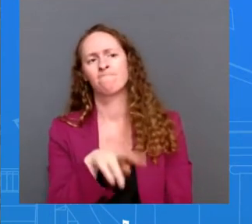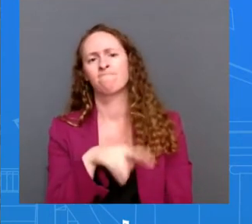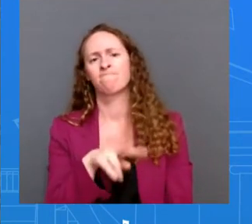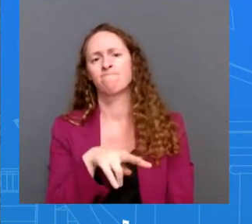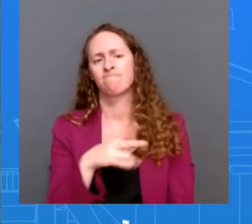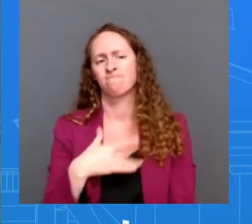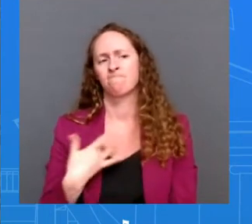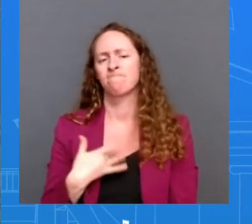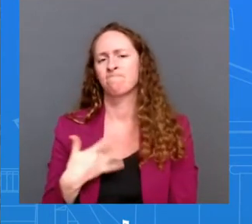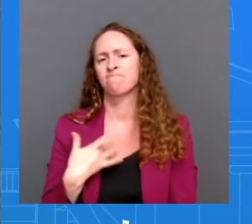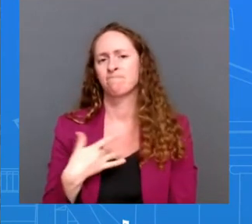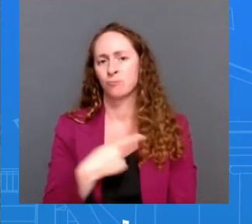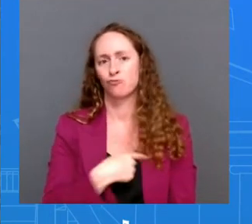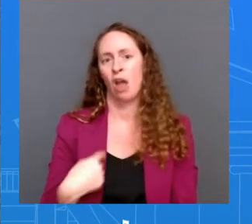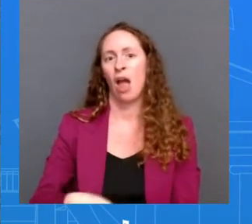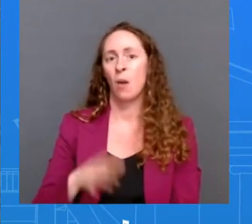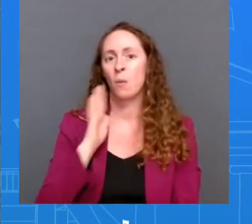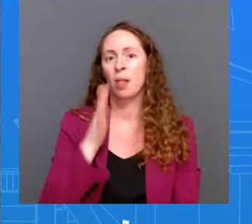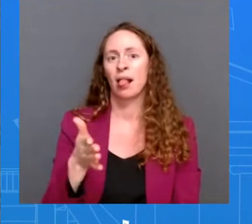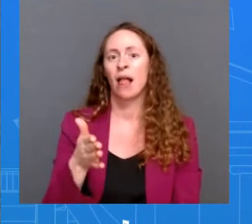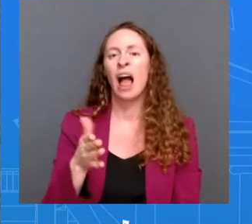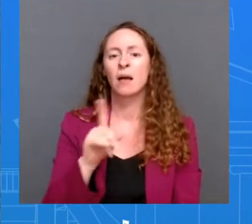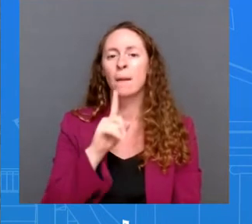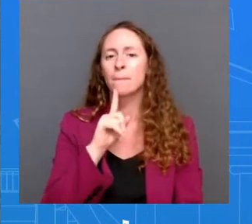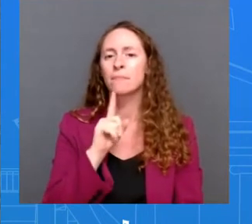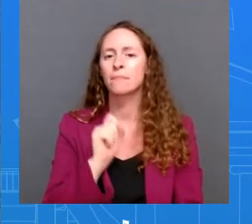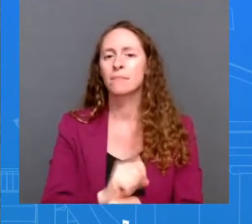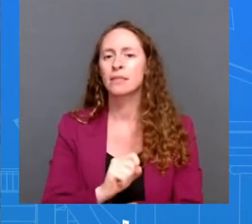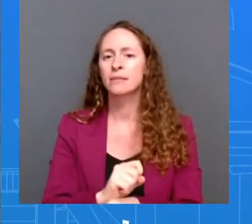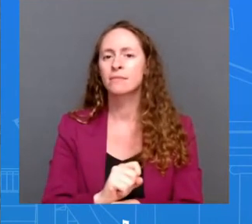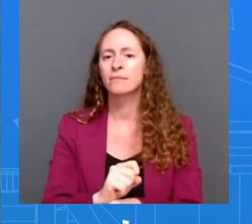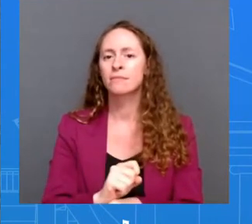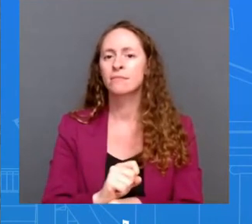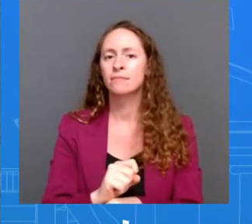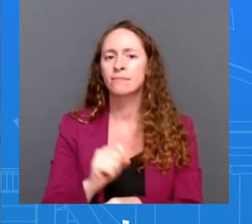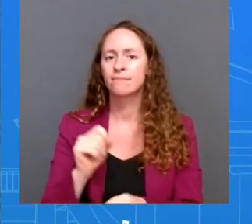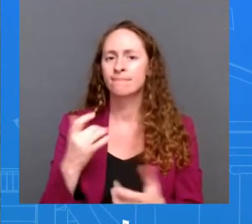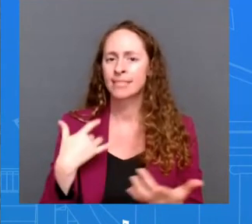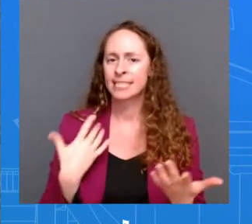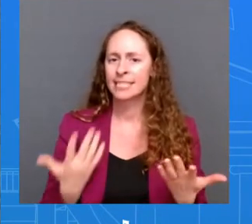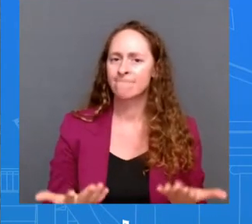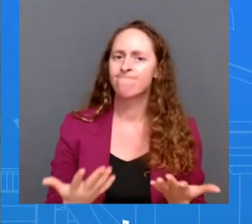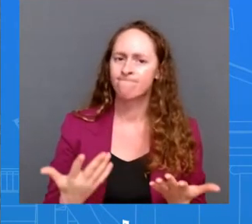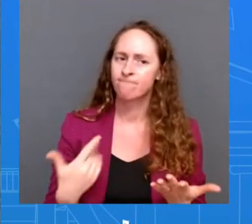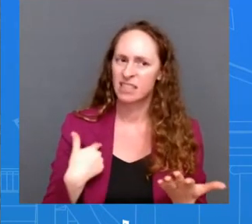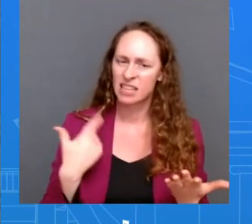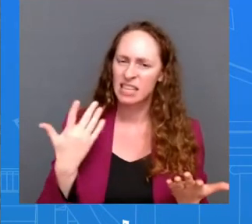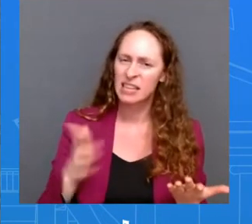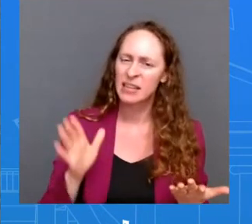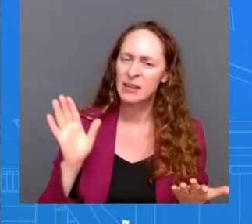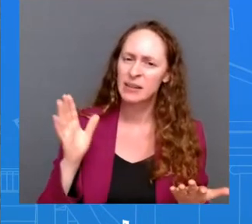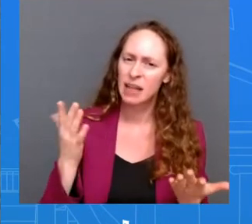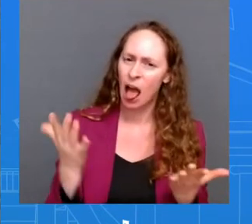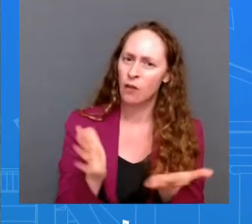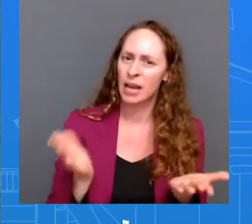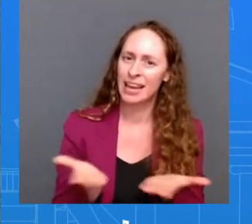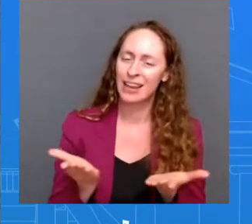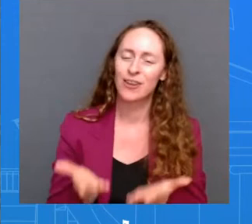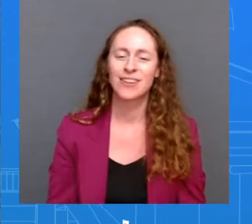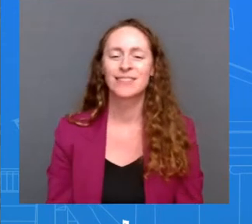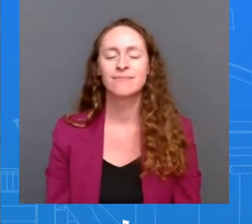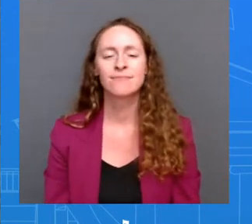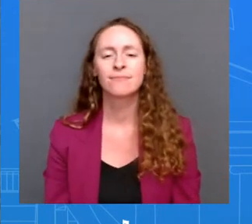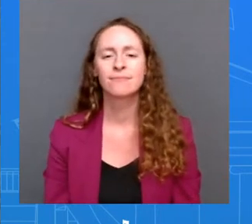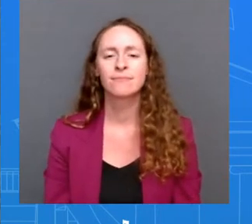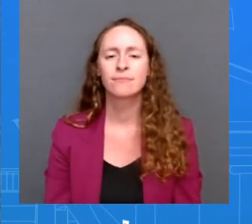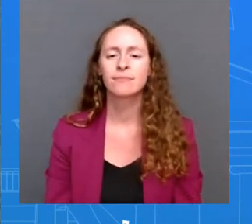and much of the same way we reacted then, we're reacting now in terms of being honest and transparent about what's going on and calling it